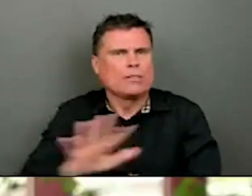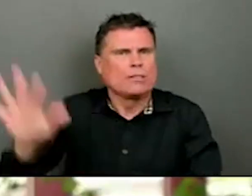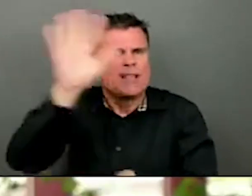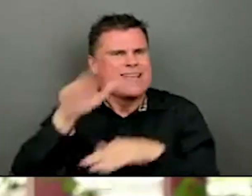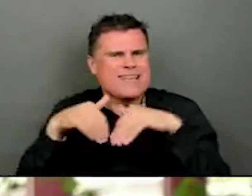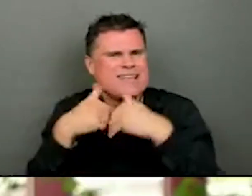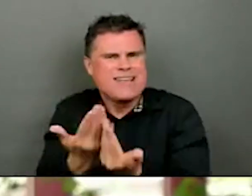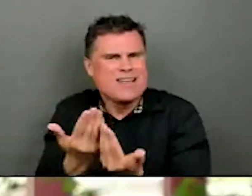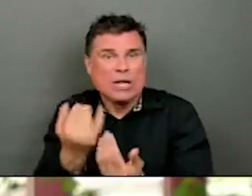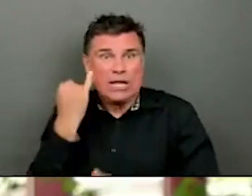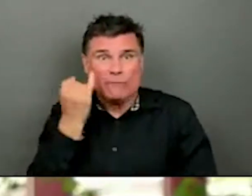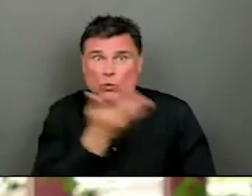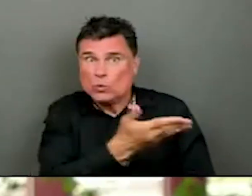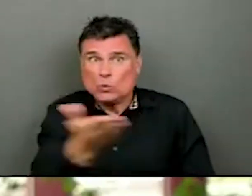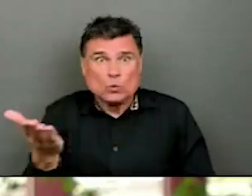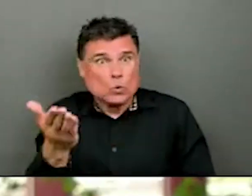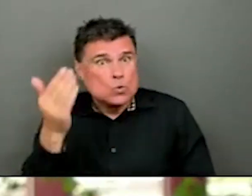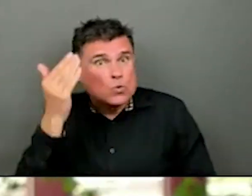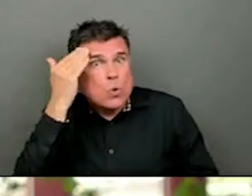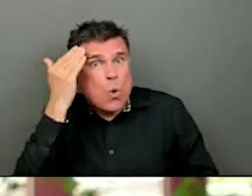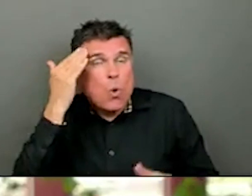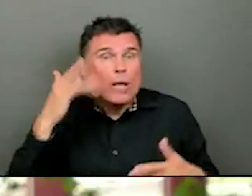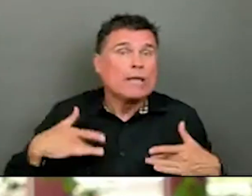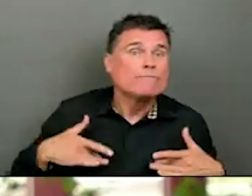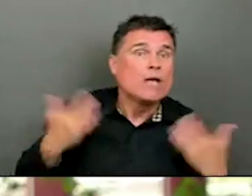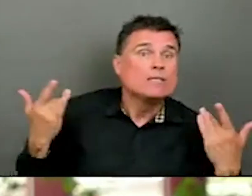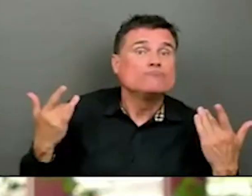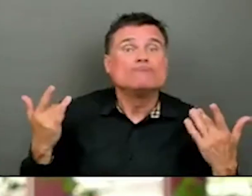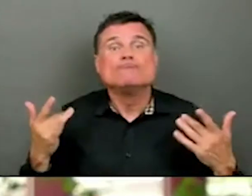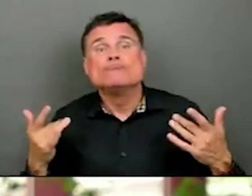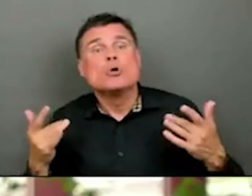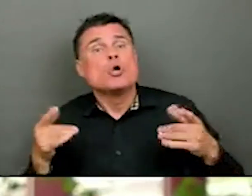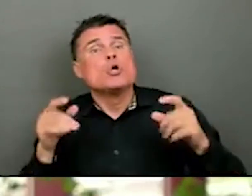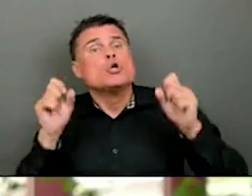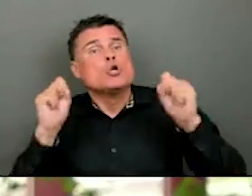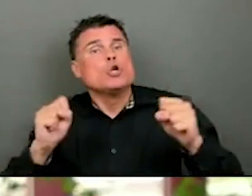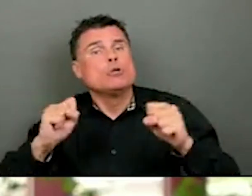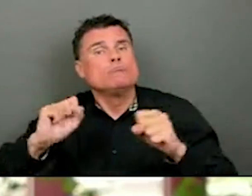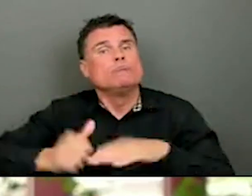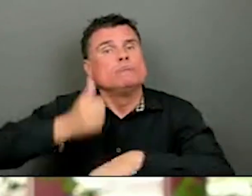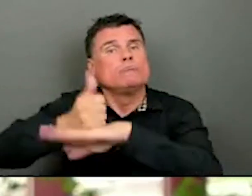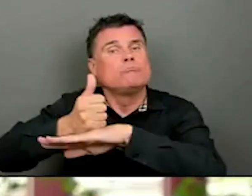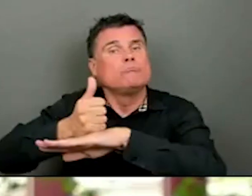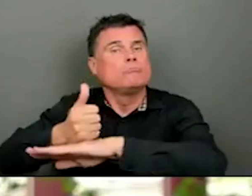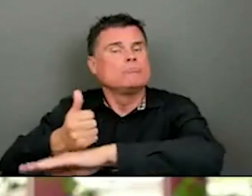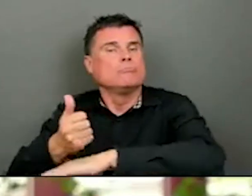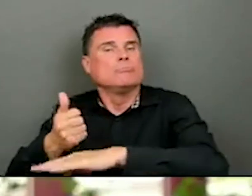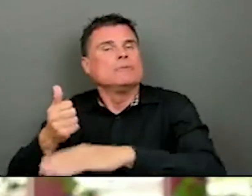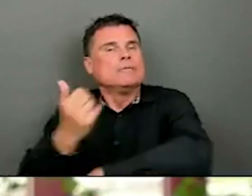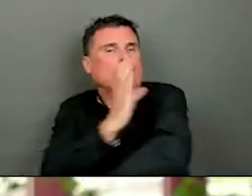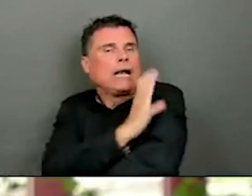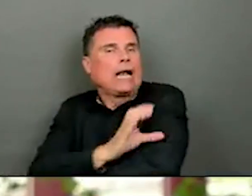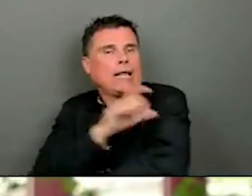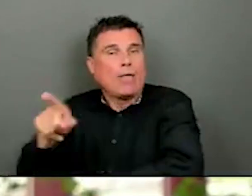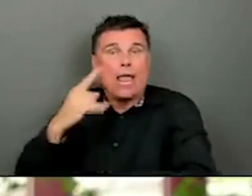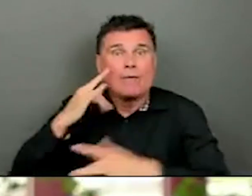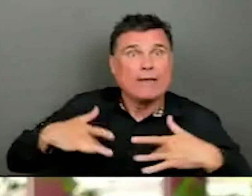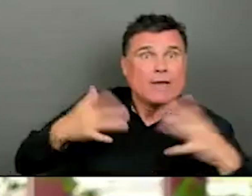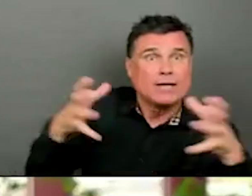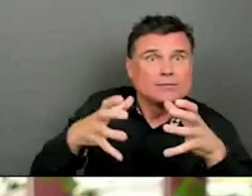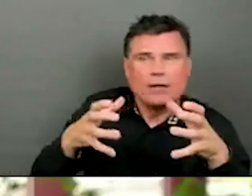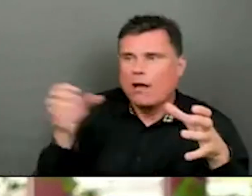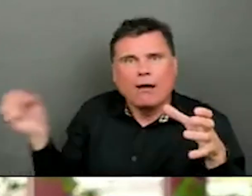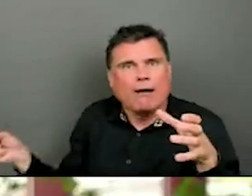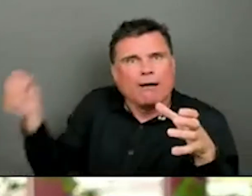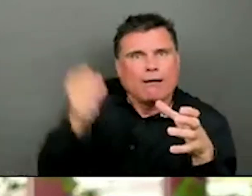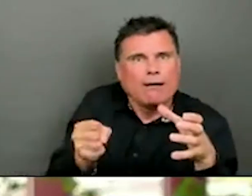an event or a gathering where a pop-up clinic or a mobile clinic would work in your community, let Northern Health know. And you can let them